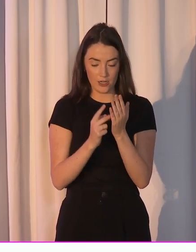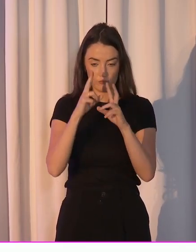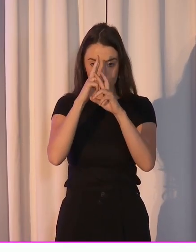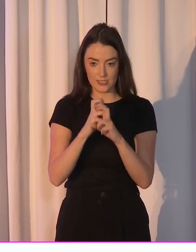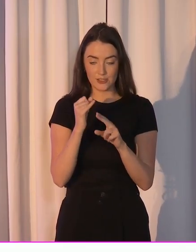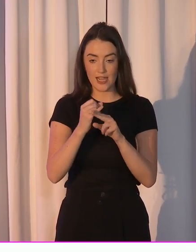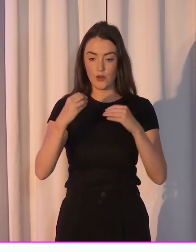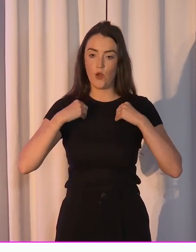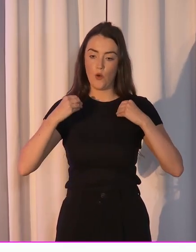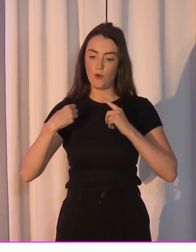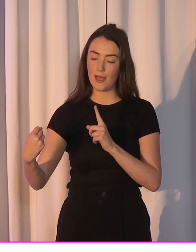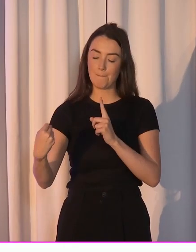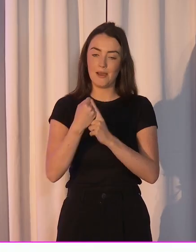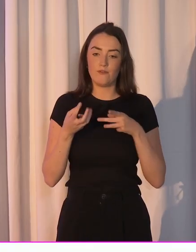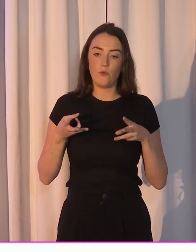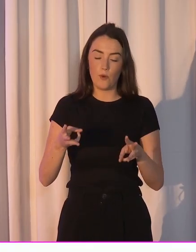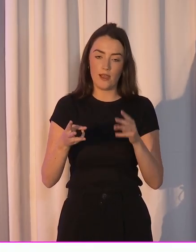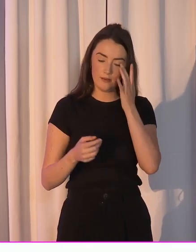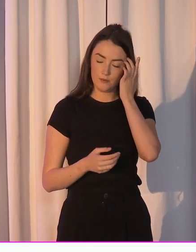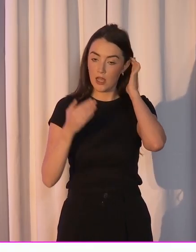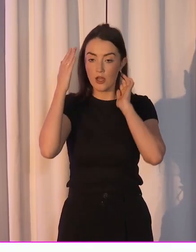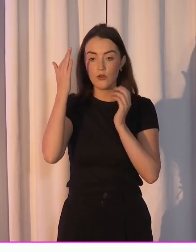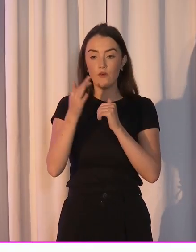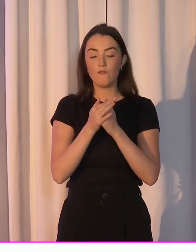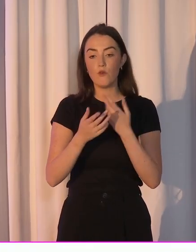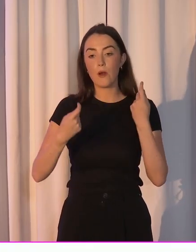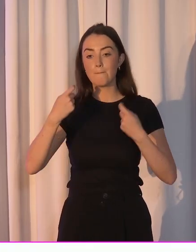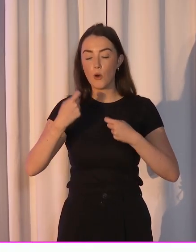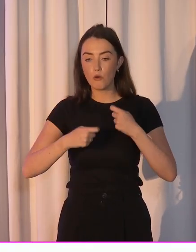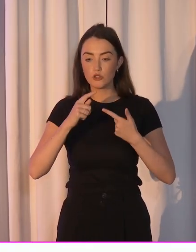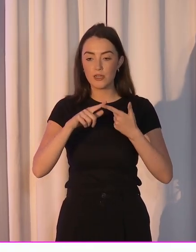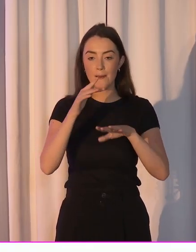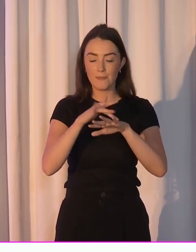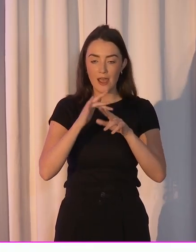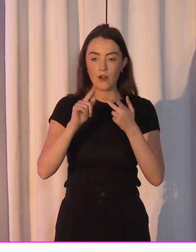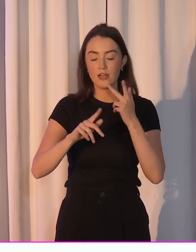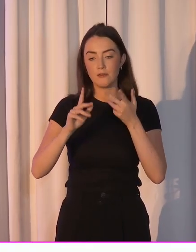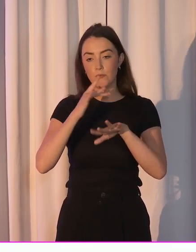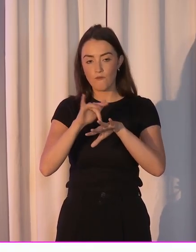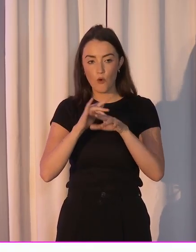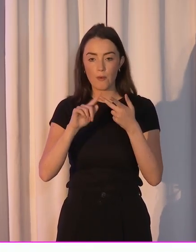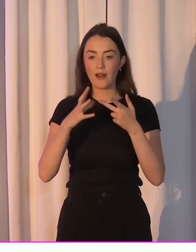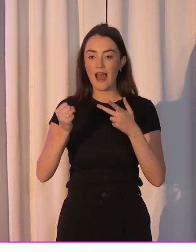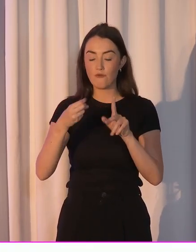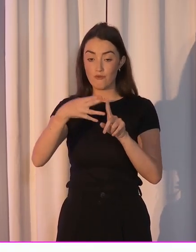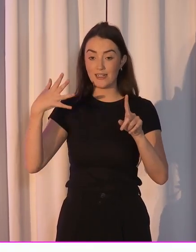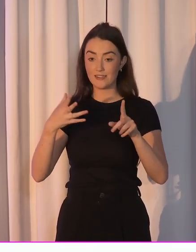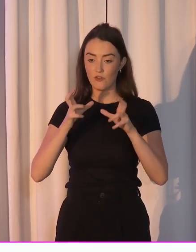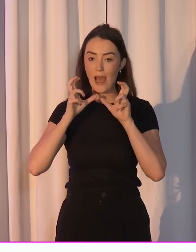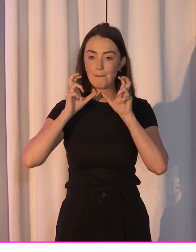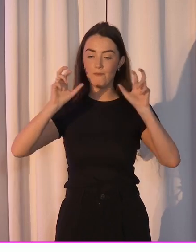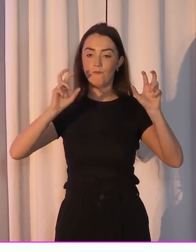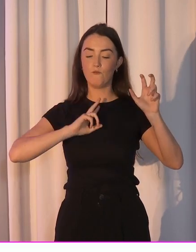in her own unique and powerful way. Known for their work as a poet, playwright and performer, FELISPEAKS has gained recognition for amplifying